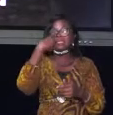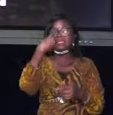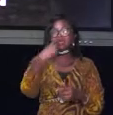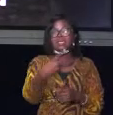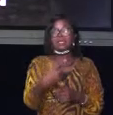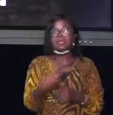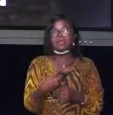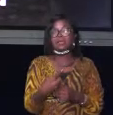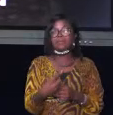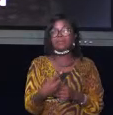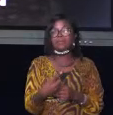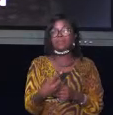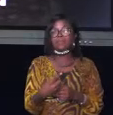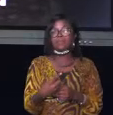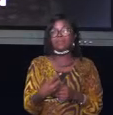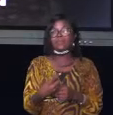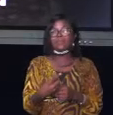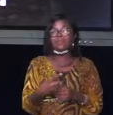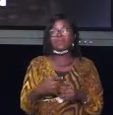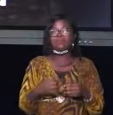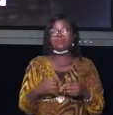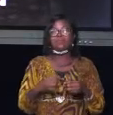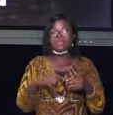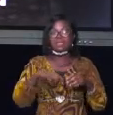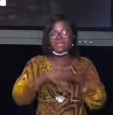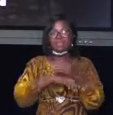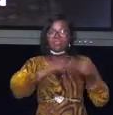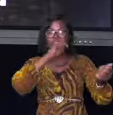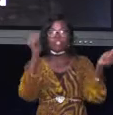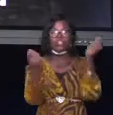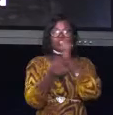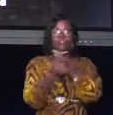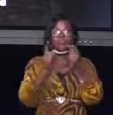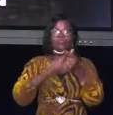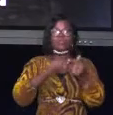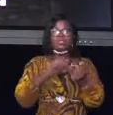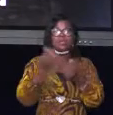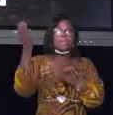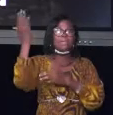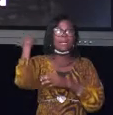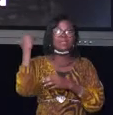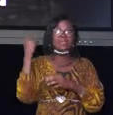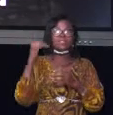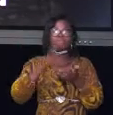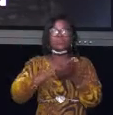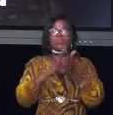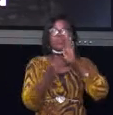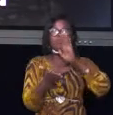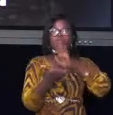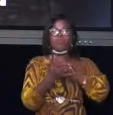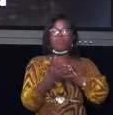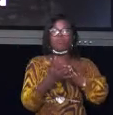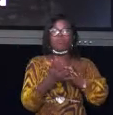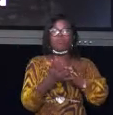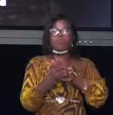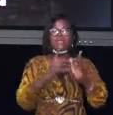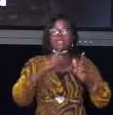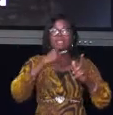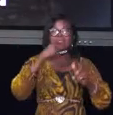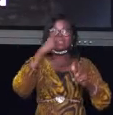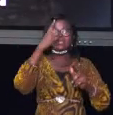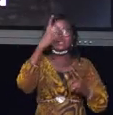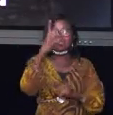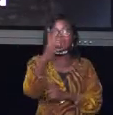say, S-A-Y. In forming the past tense of say, the Y